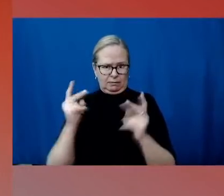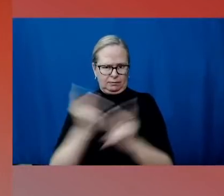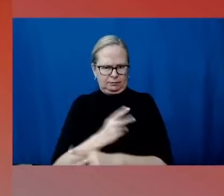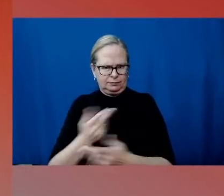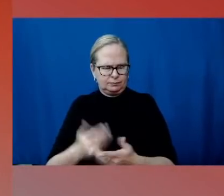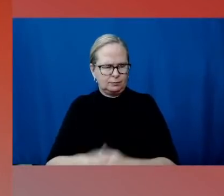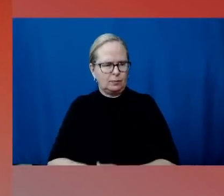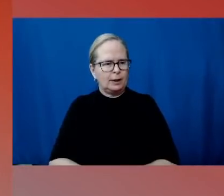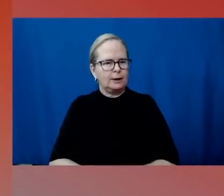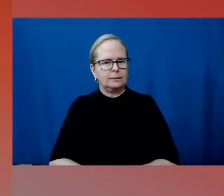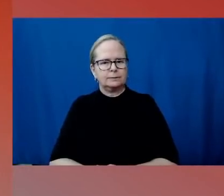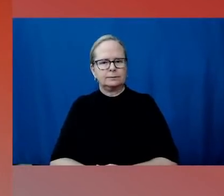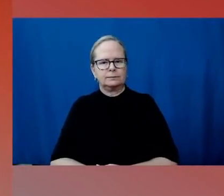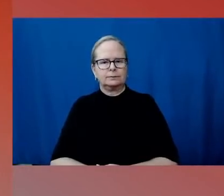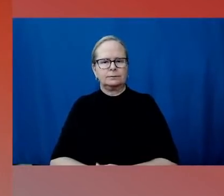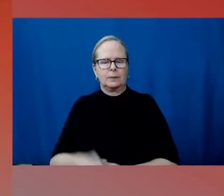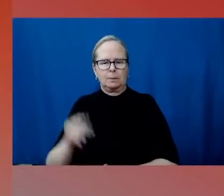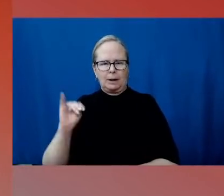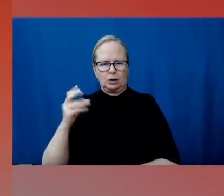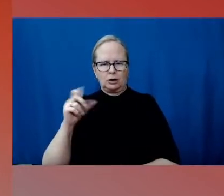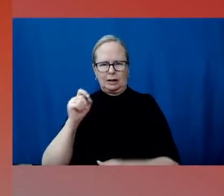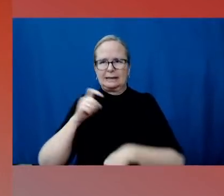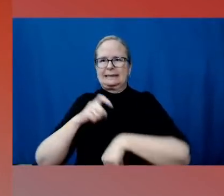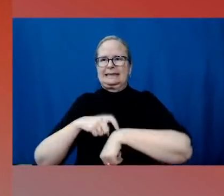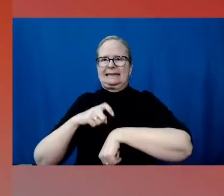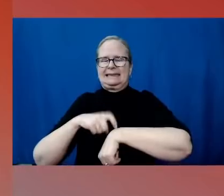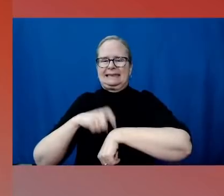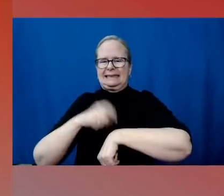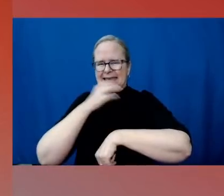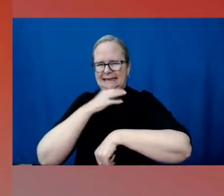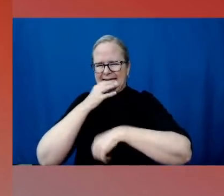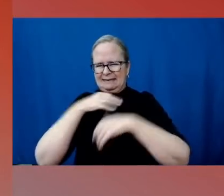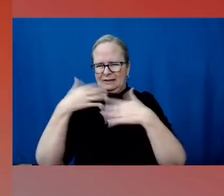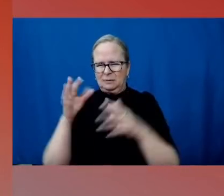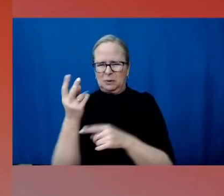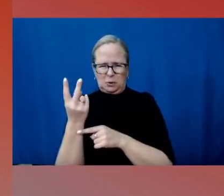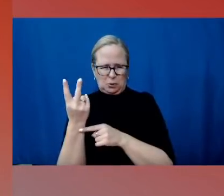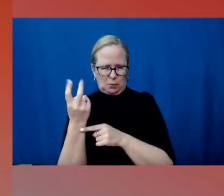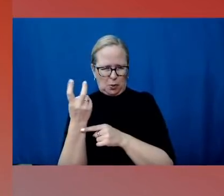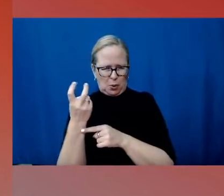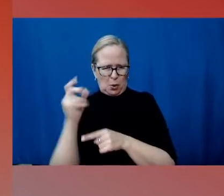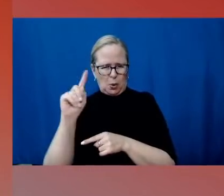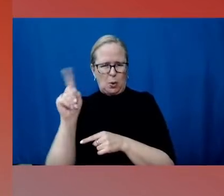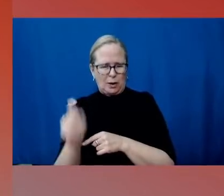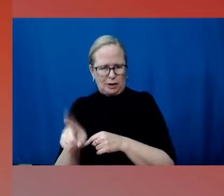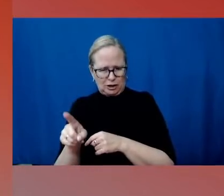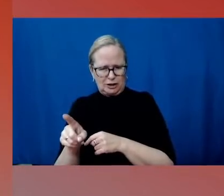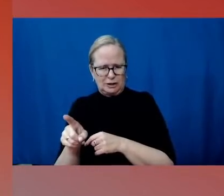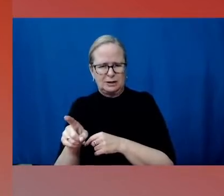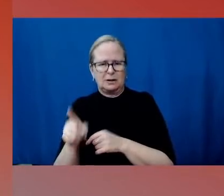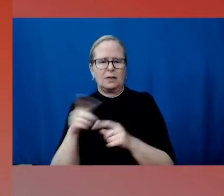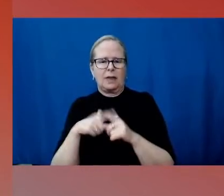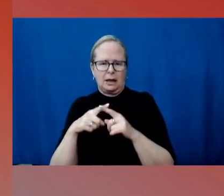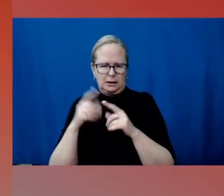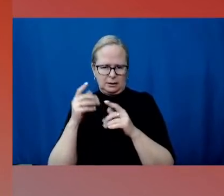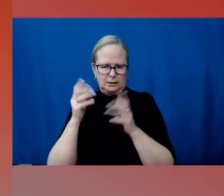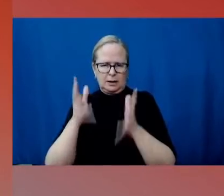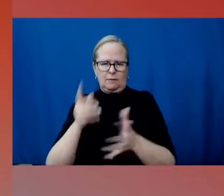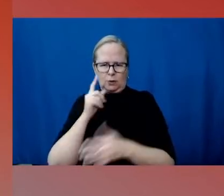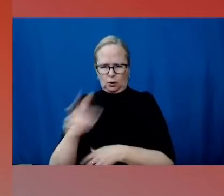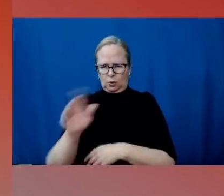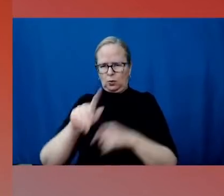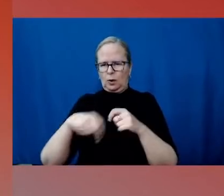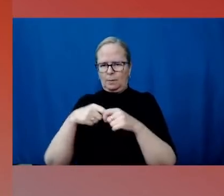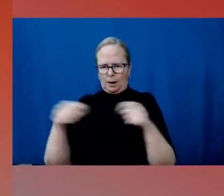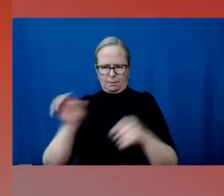We are at our sort of towards the end, but I do want to take another couple of quick questions and then leave you guys some moments